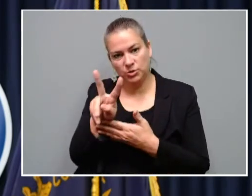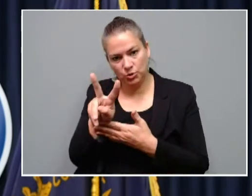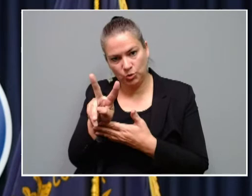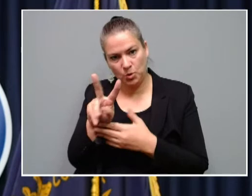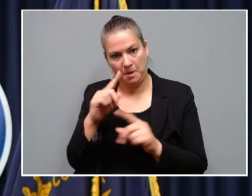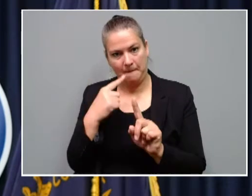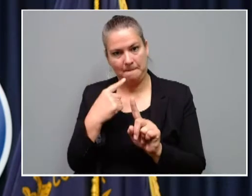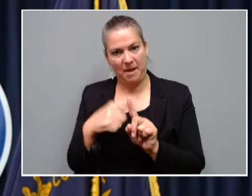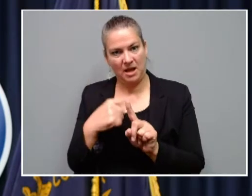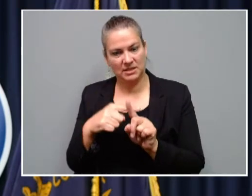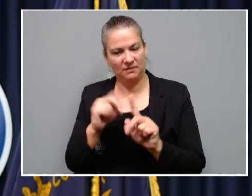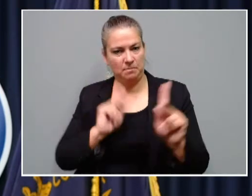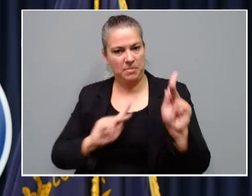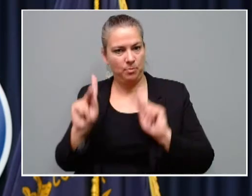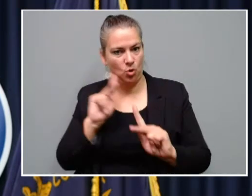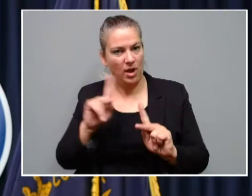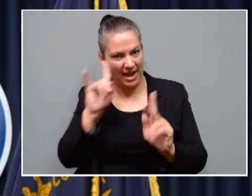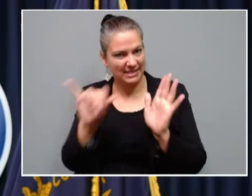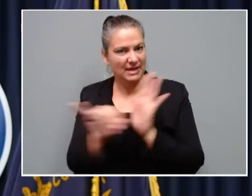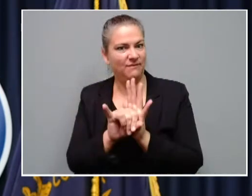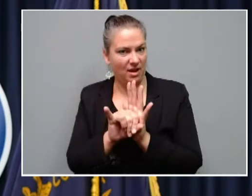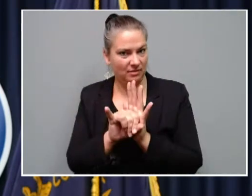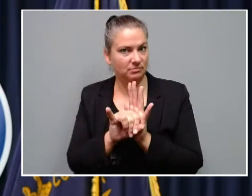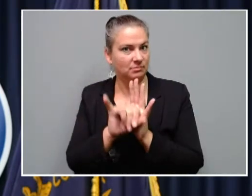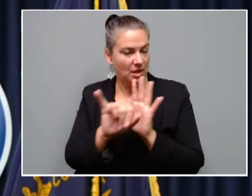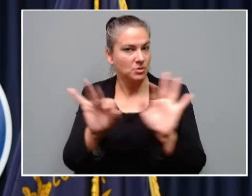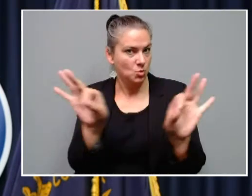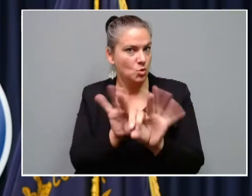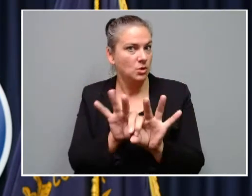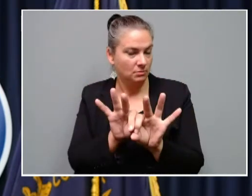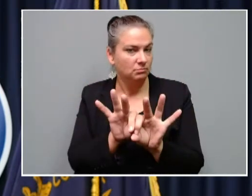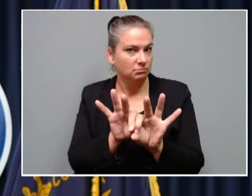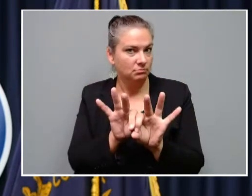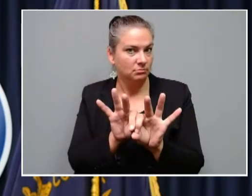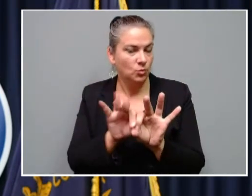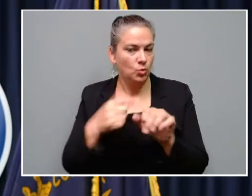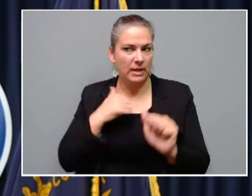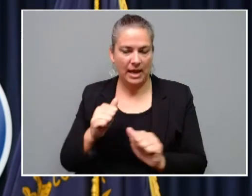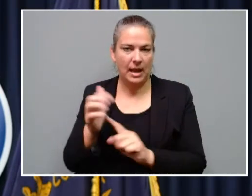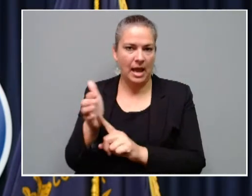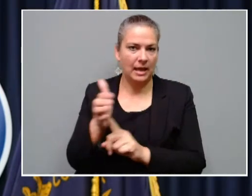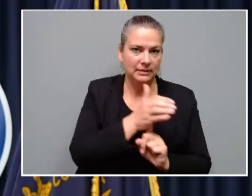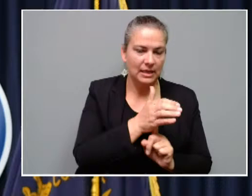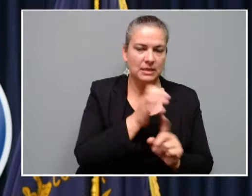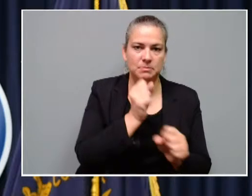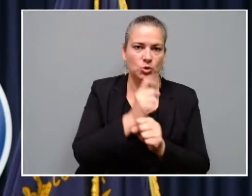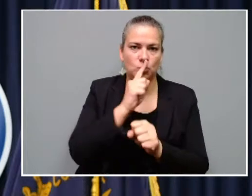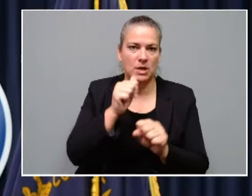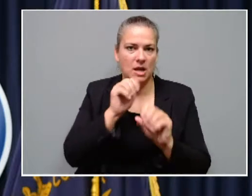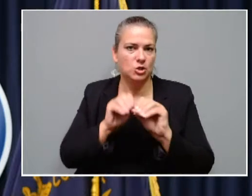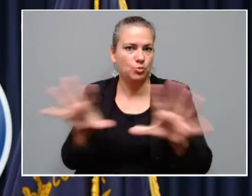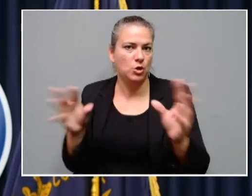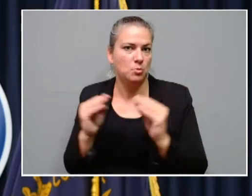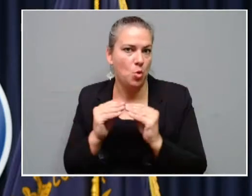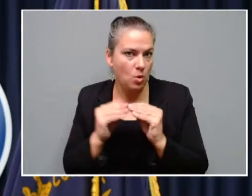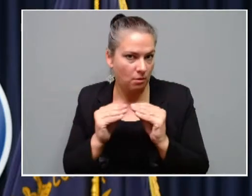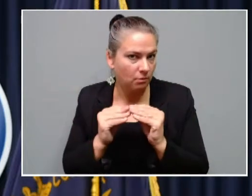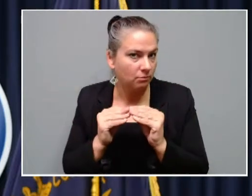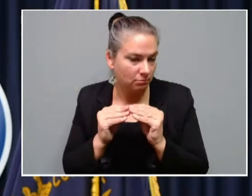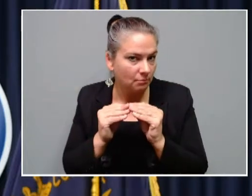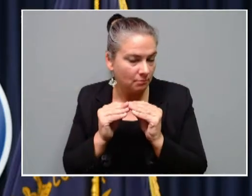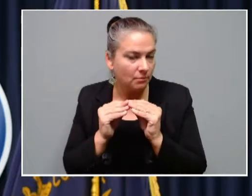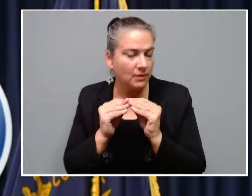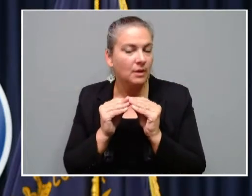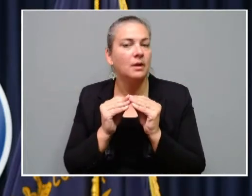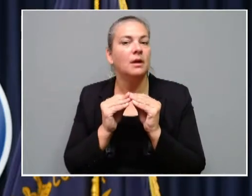positive individuals identified. That's really important. That lets us isolate and ensure that it doesn't spread further. And spending to date